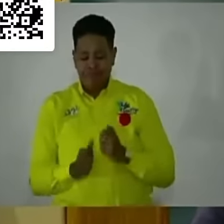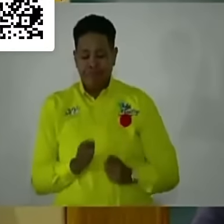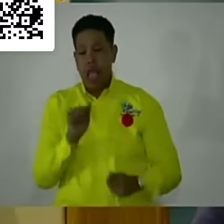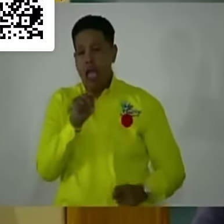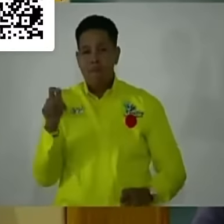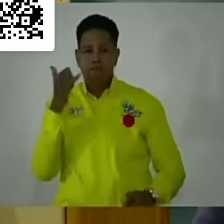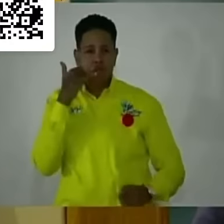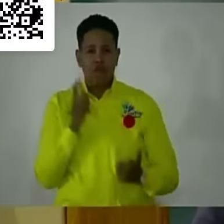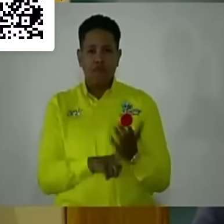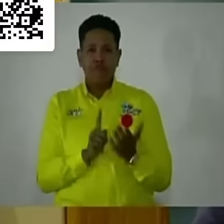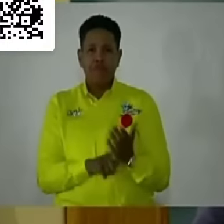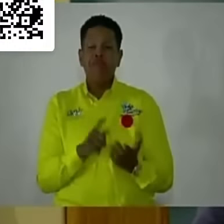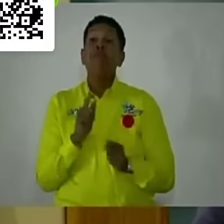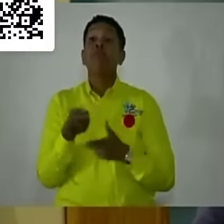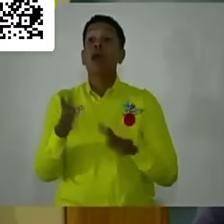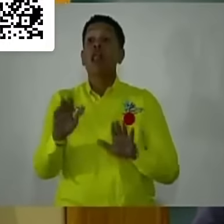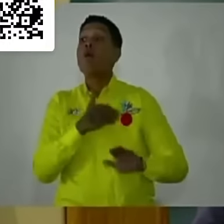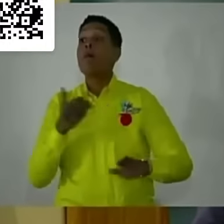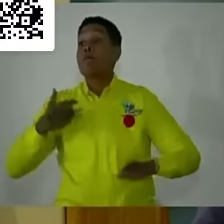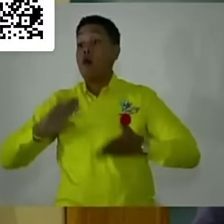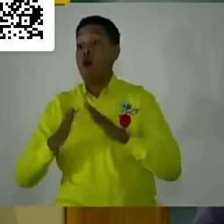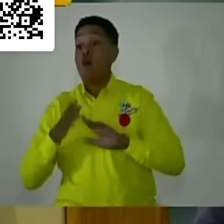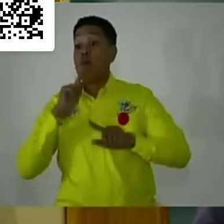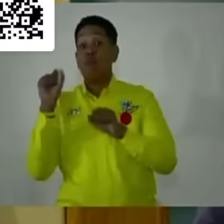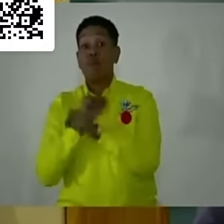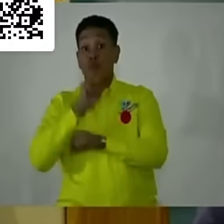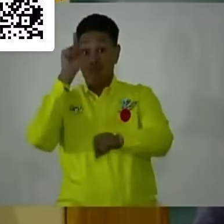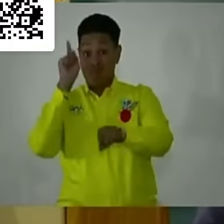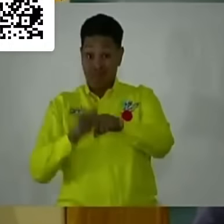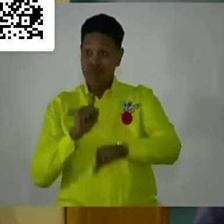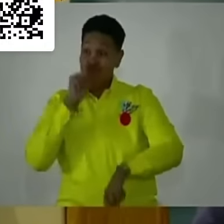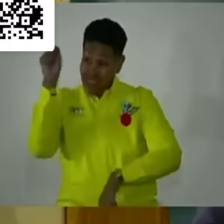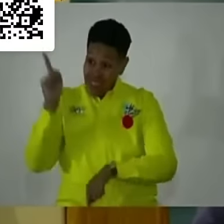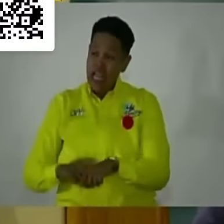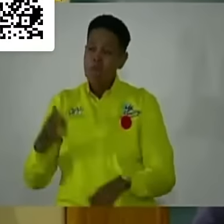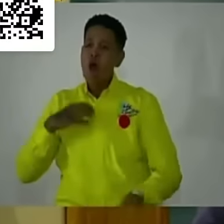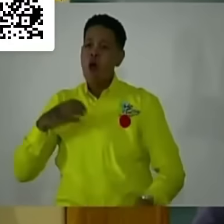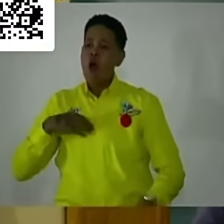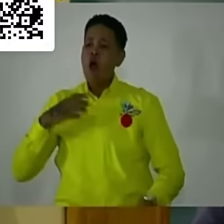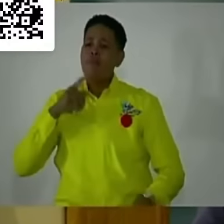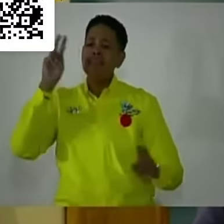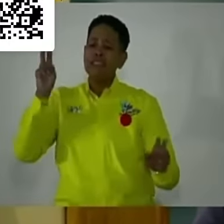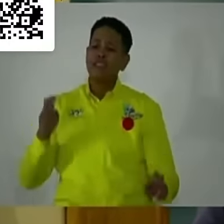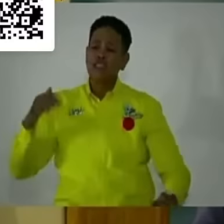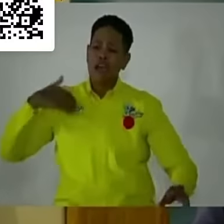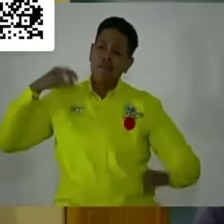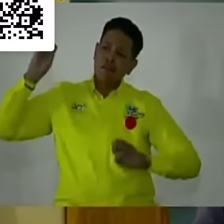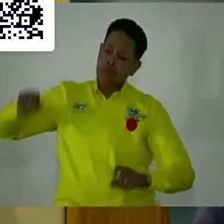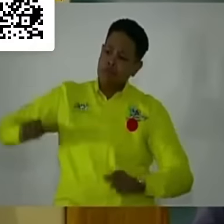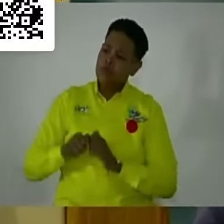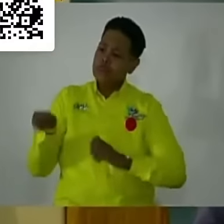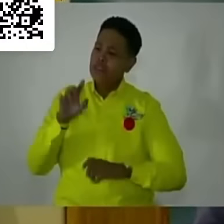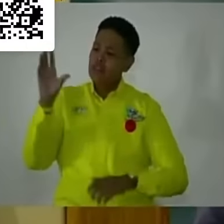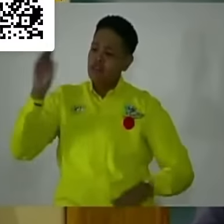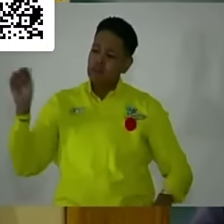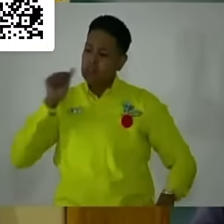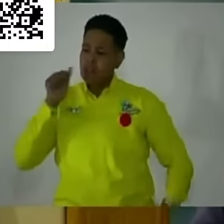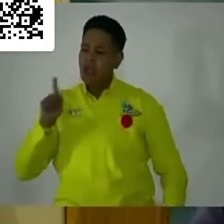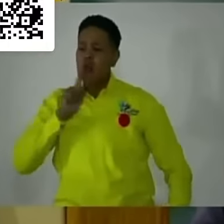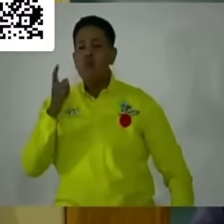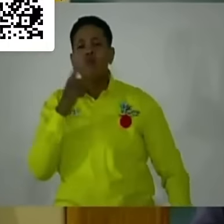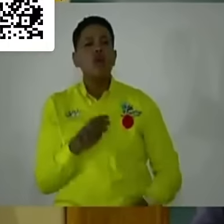will allow members of the community in real time to complain of issues they're having with these companies. Not just